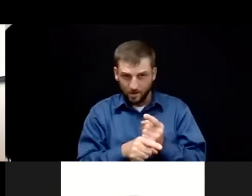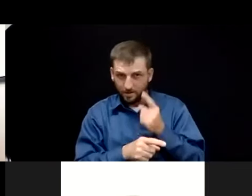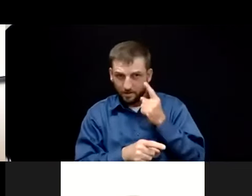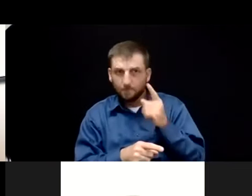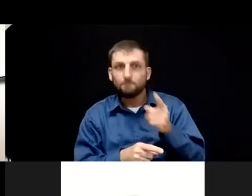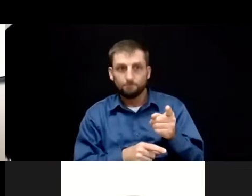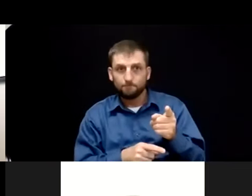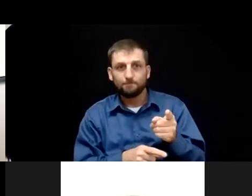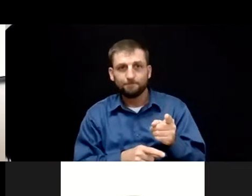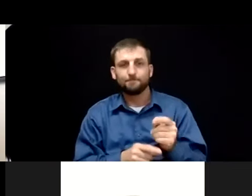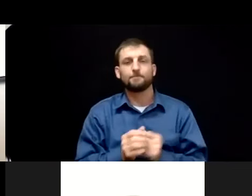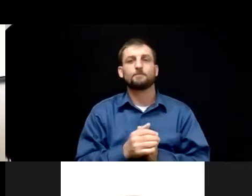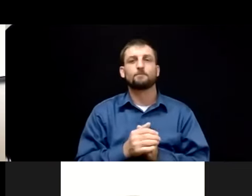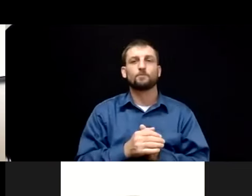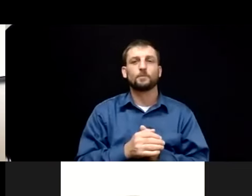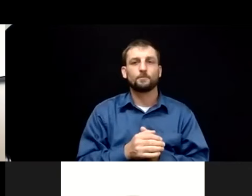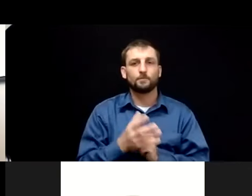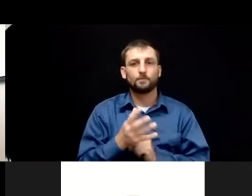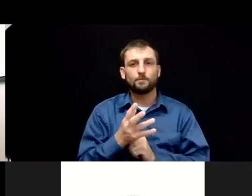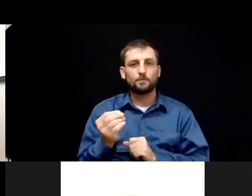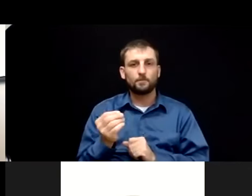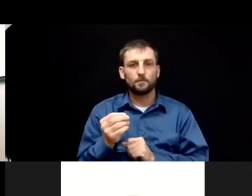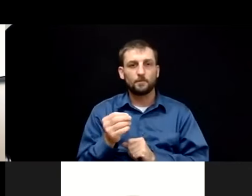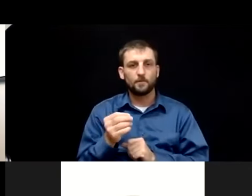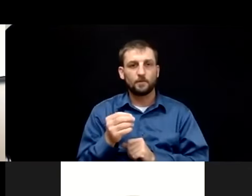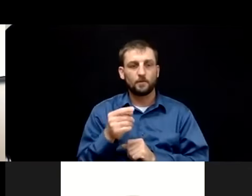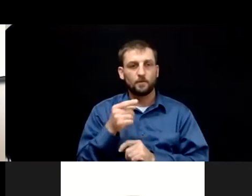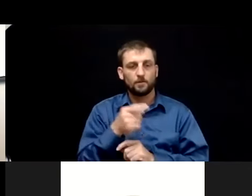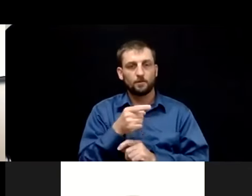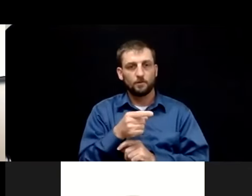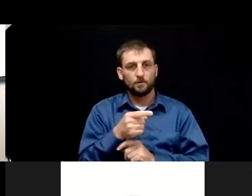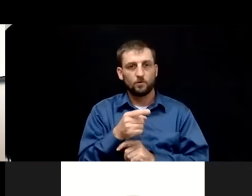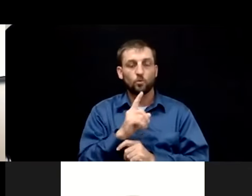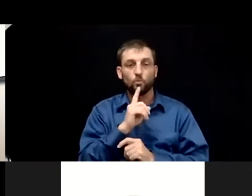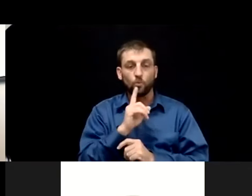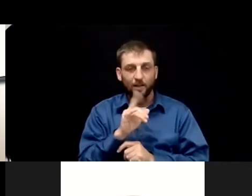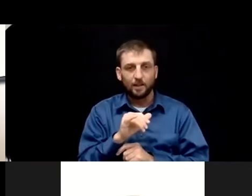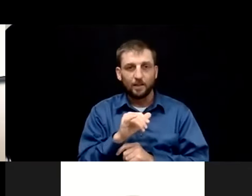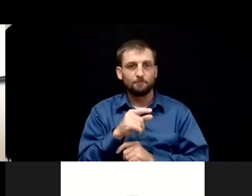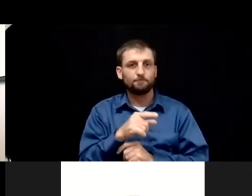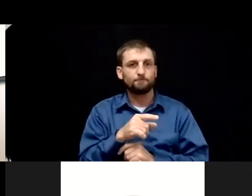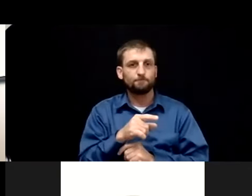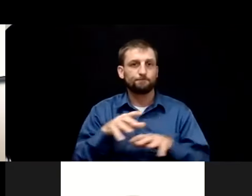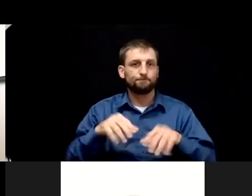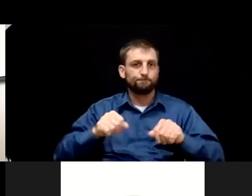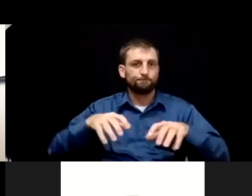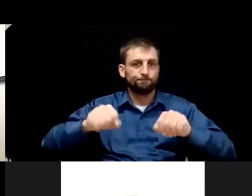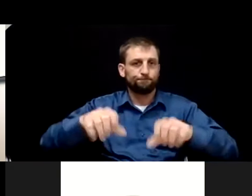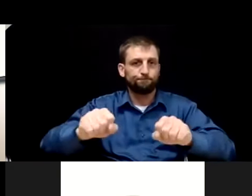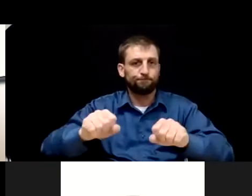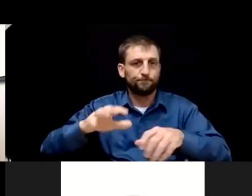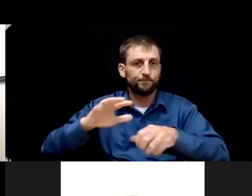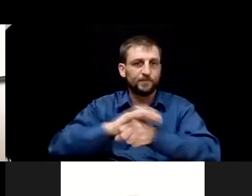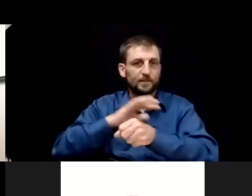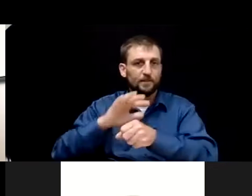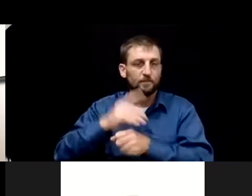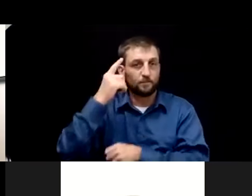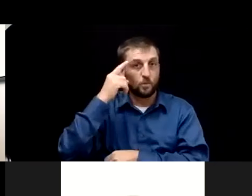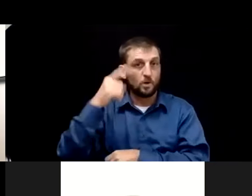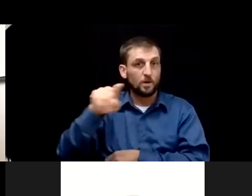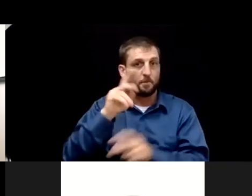head. And Trach Mommas has really filled in the gap for people that have